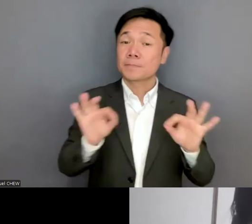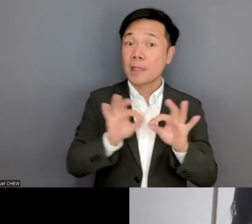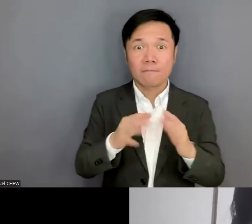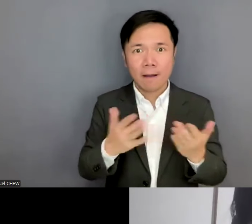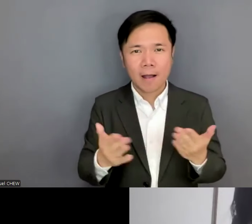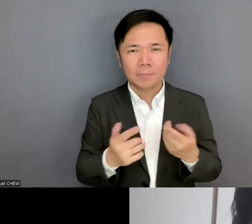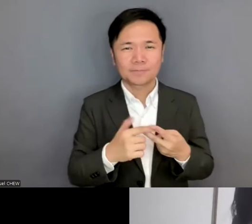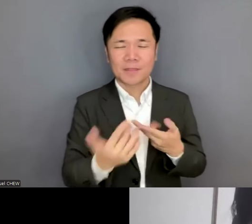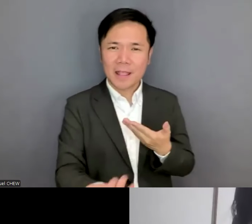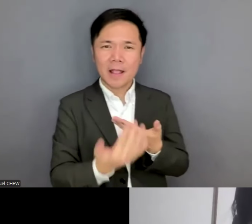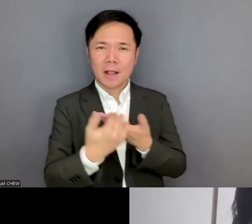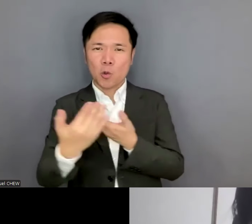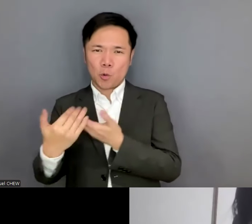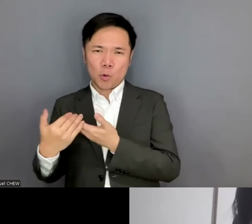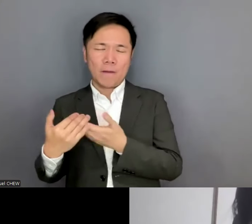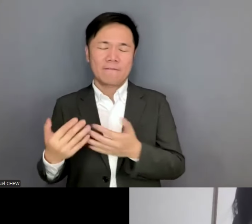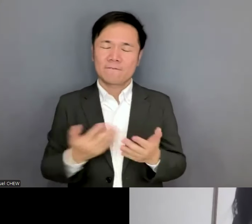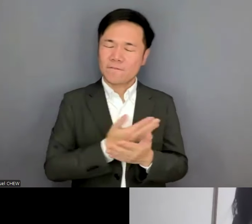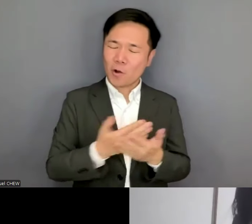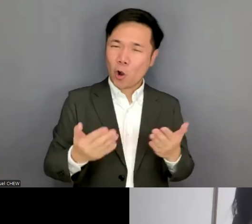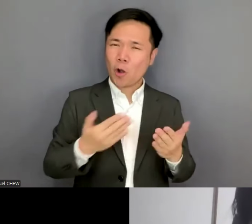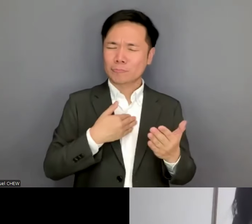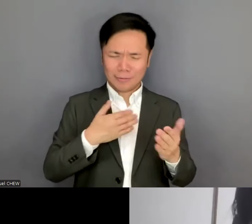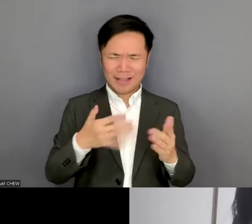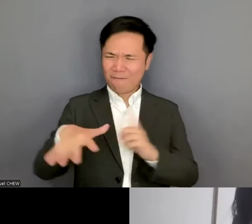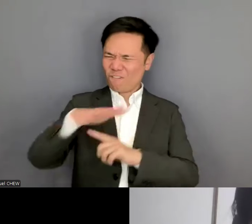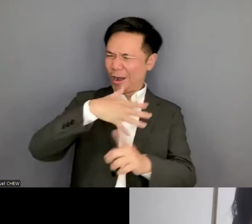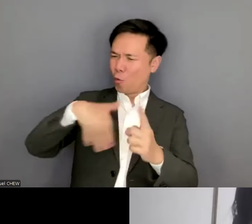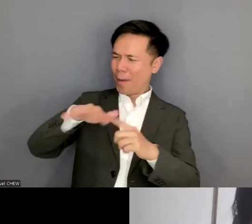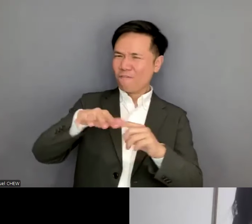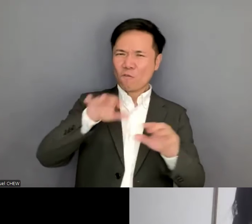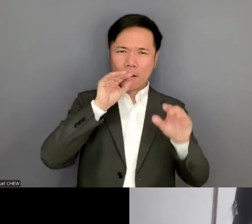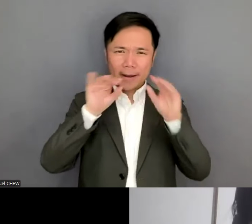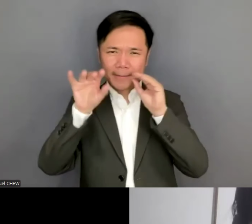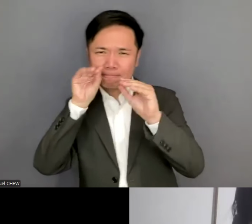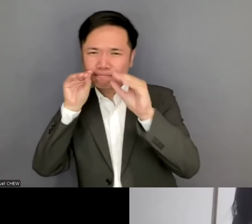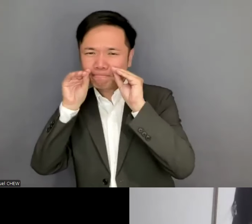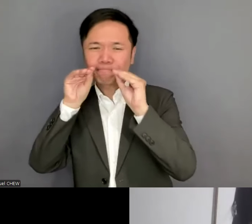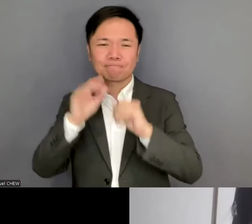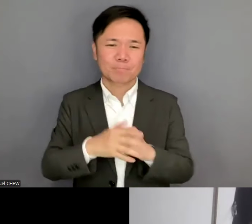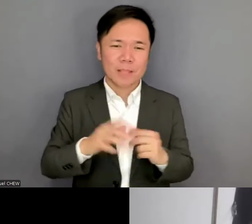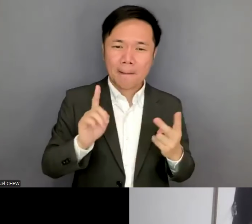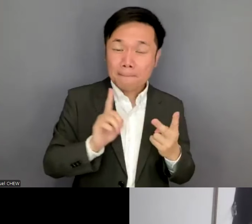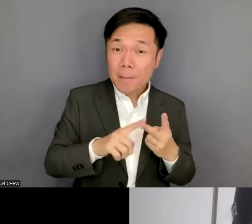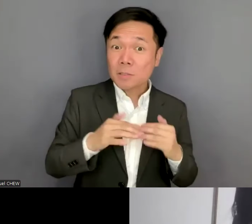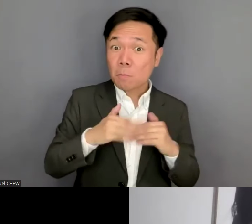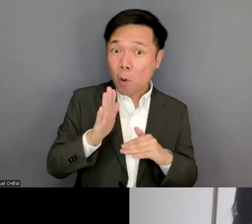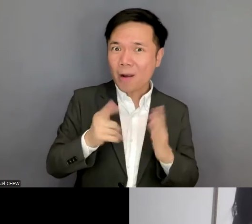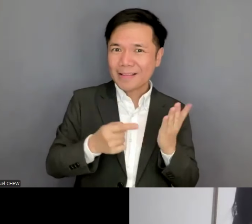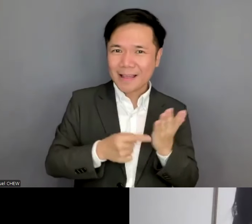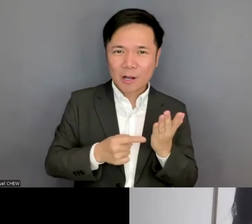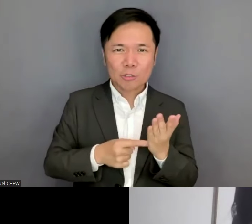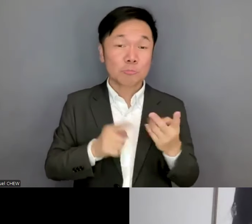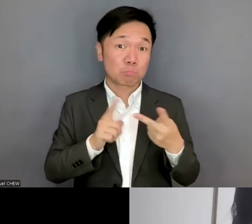inclusive and accessibility learning environment, and then provision for assistive technologies,